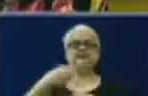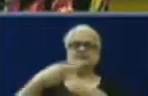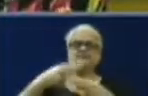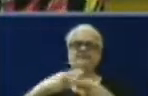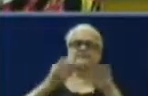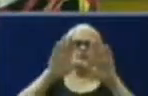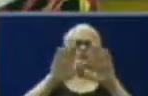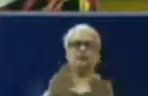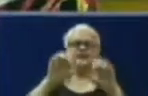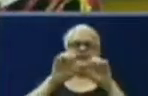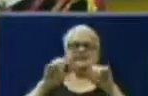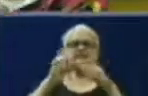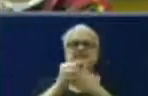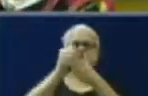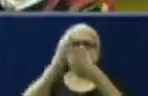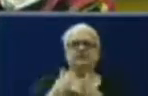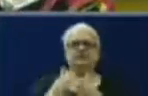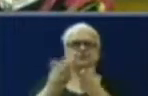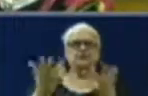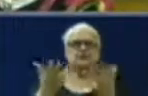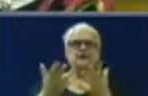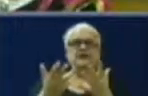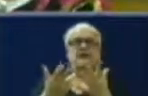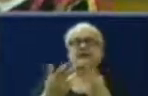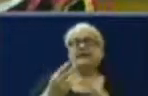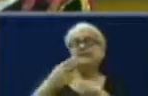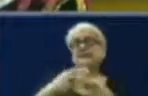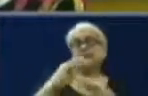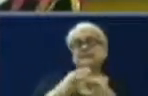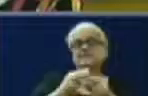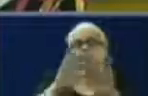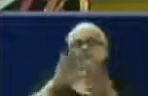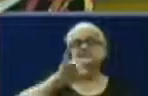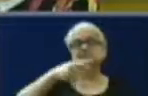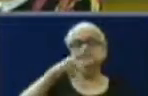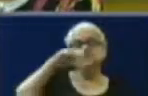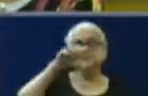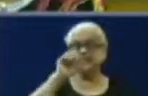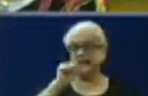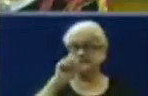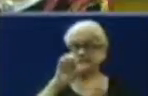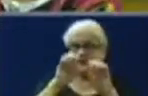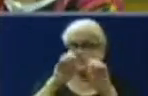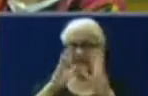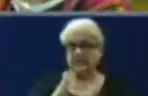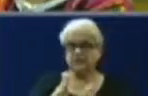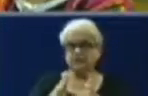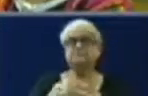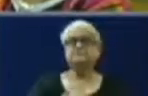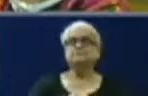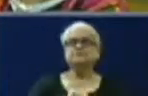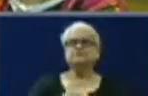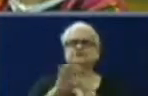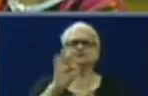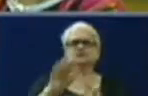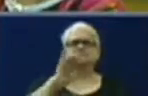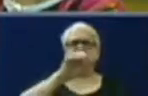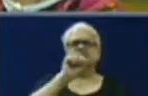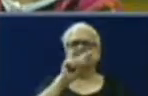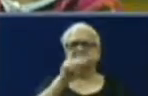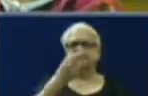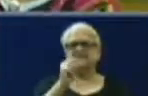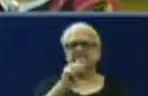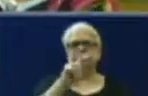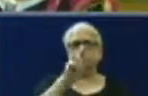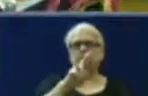education leader. Specifically, it should carry the name of a great JCPS educator. Choosing Stephen R. Tyree's name for